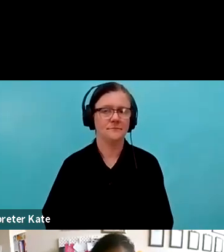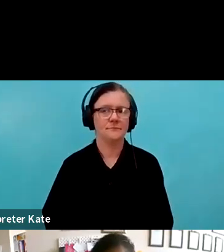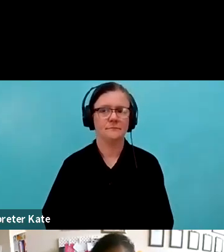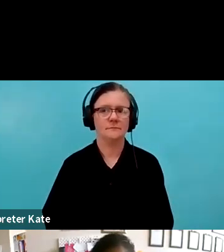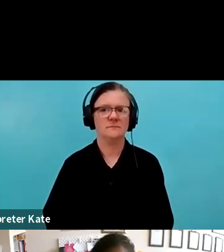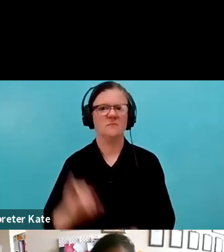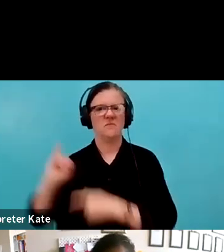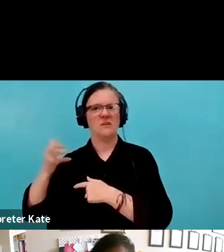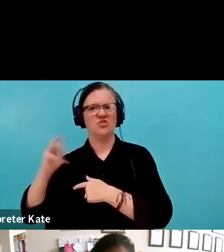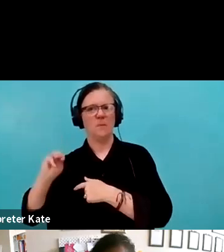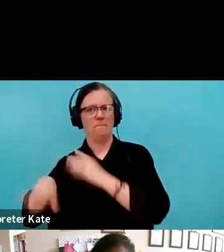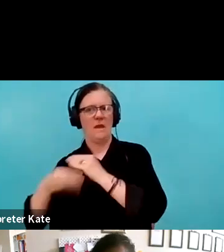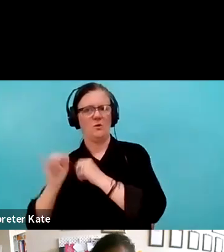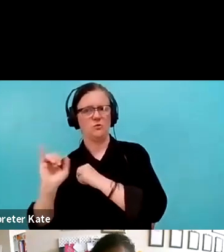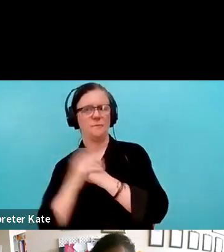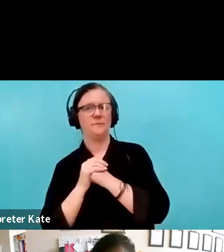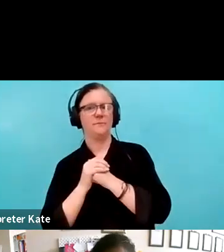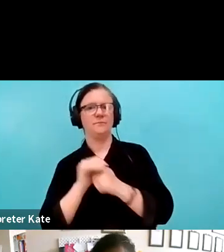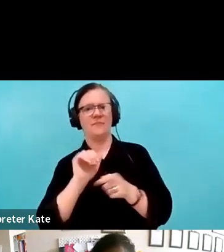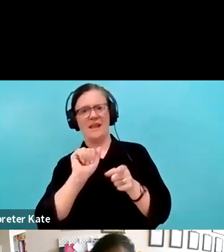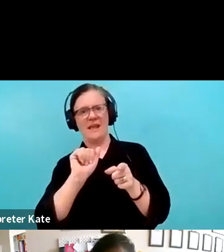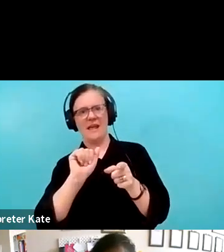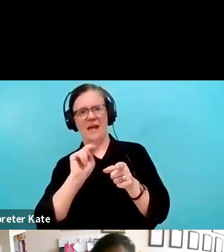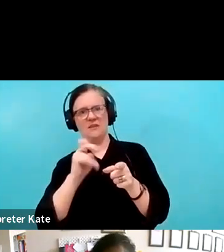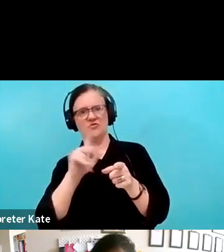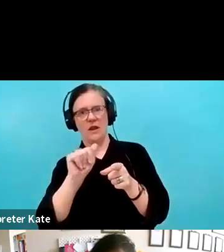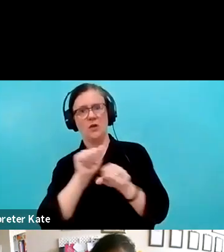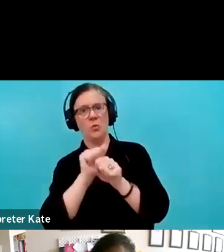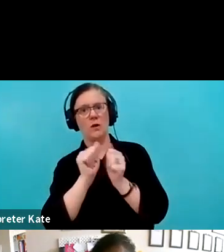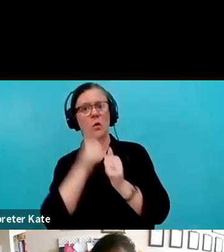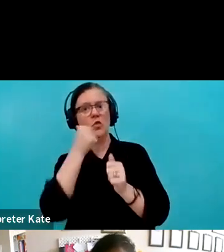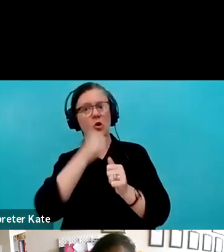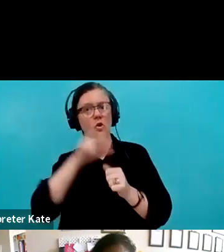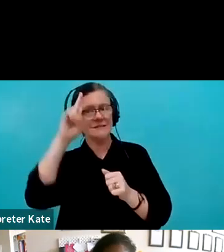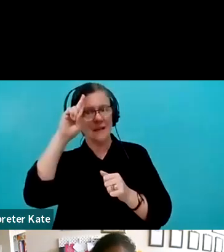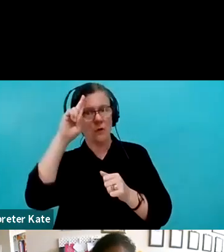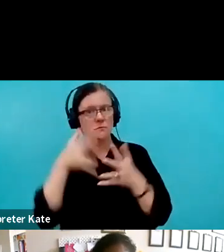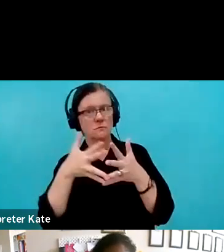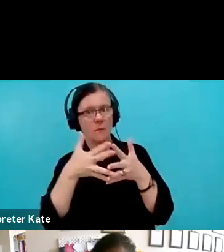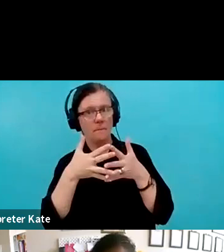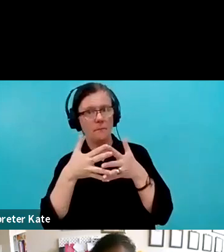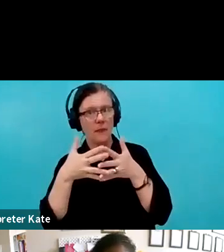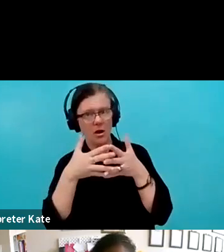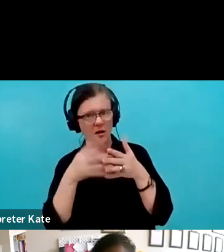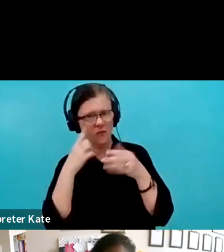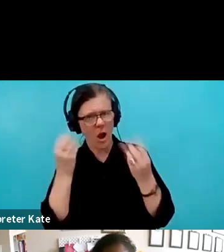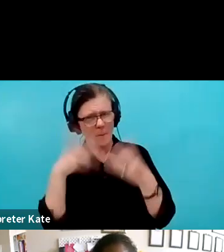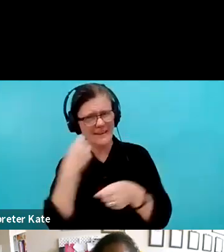it. Can I just say that, Andraéa, you worked with the Girl Scouts for America, right? For how many